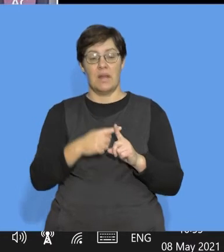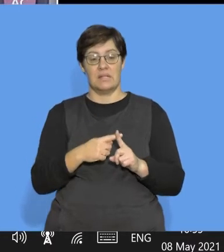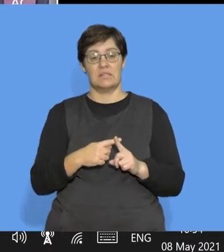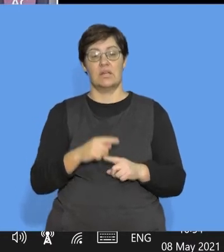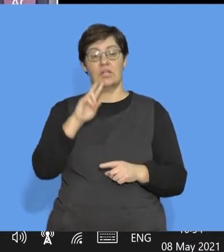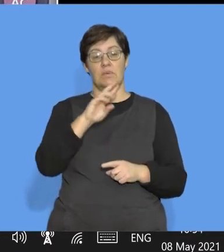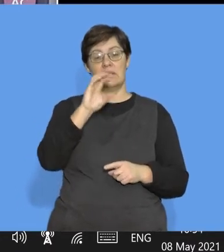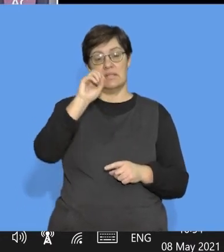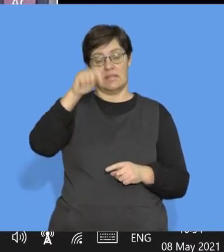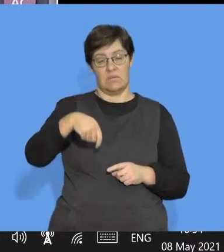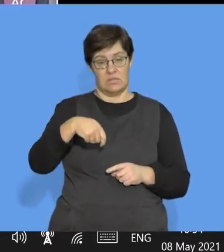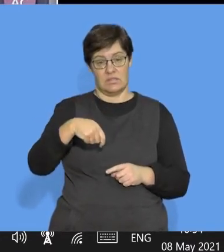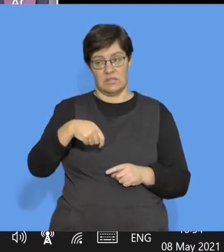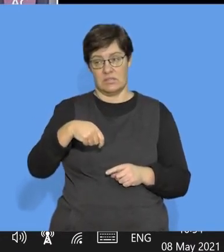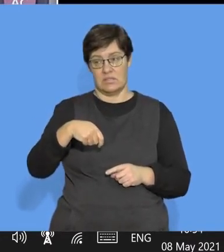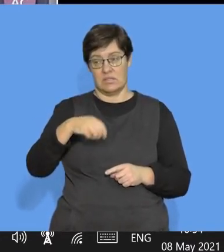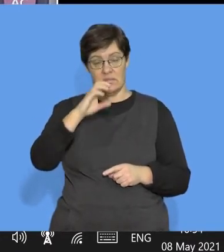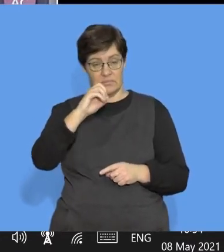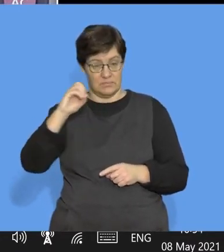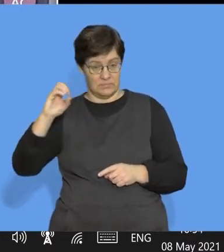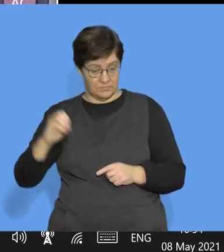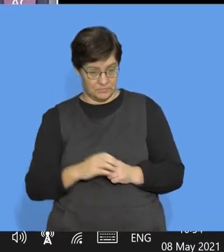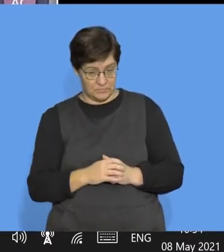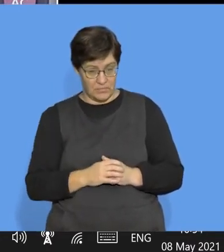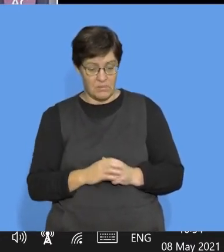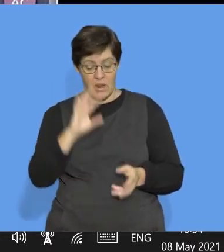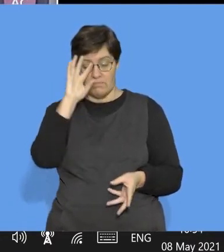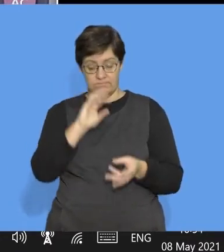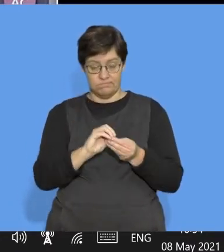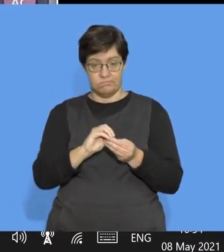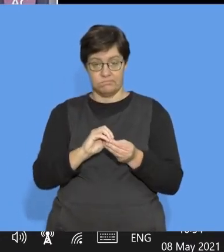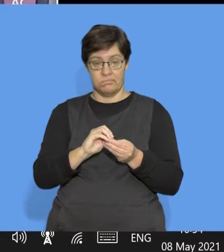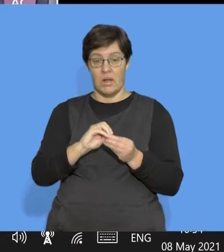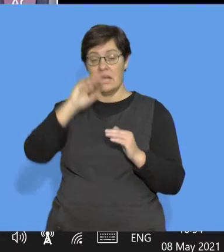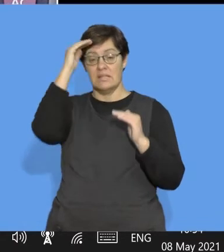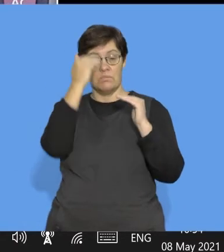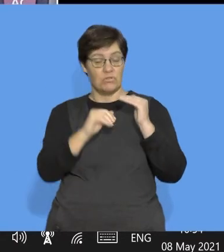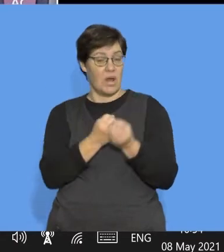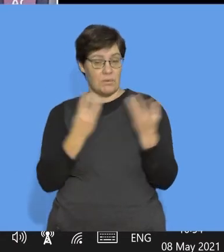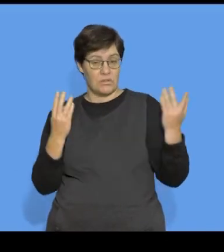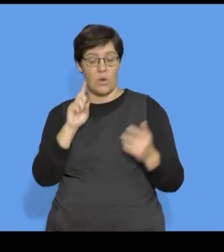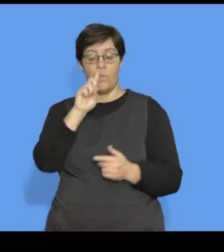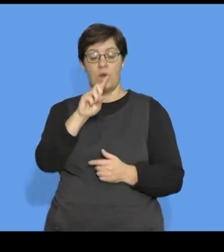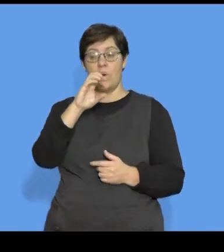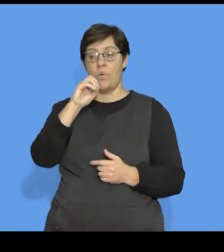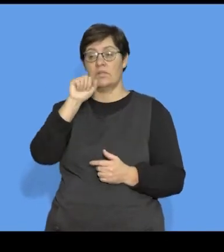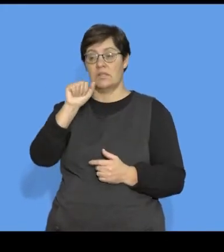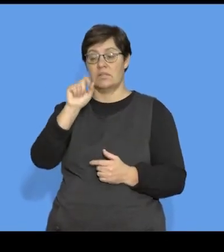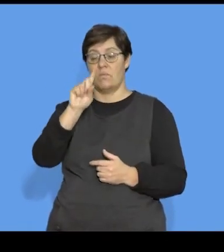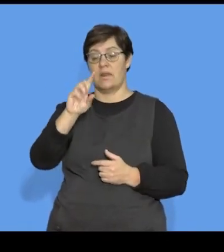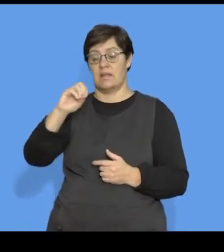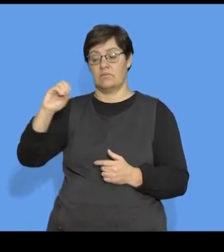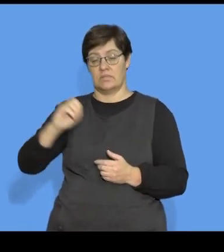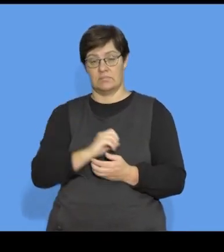plus your 20,000, and this will then give you your total depreciation here of